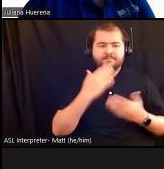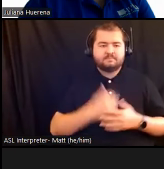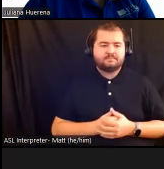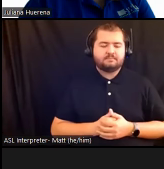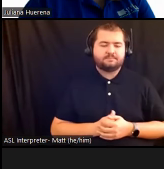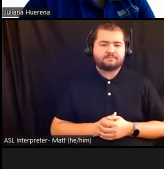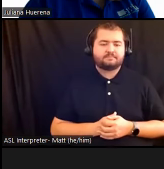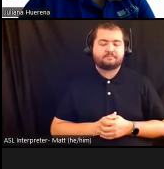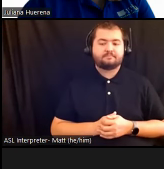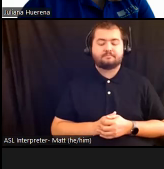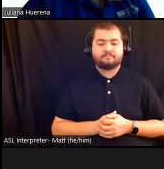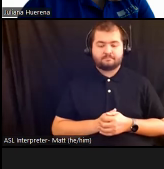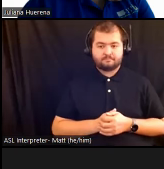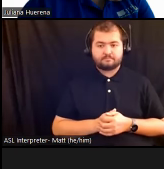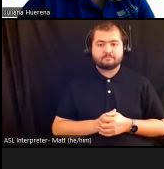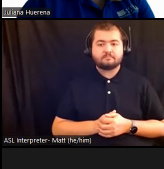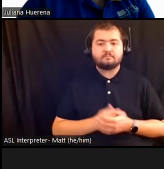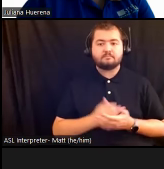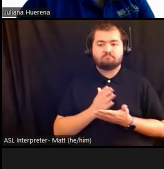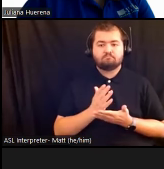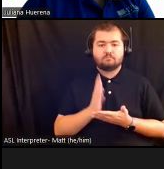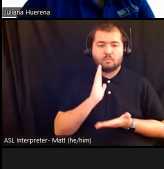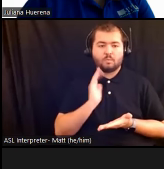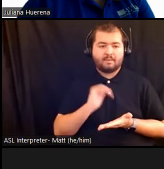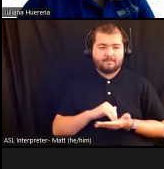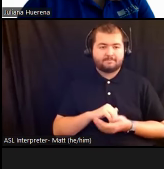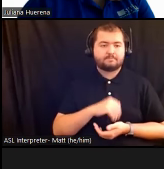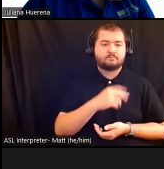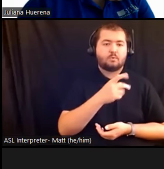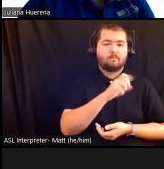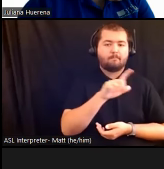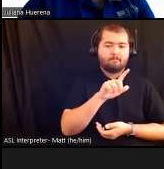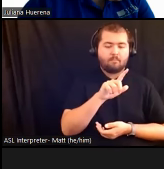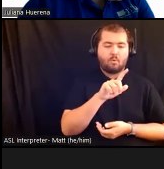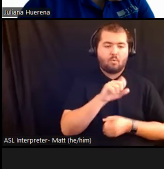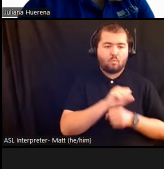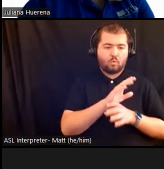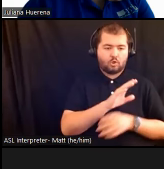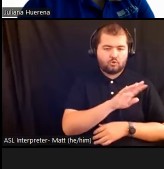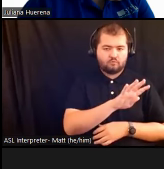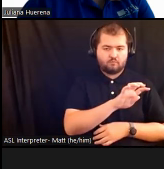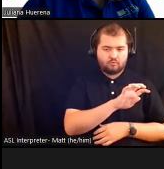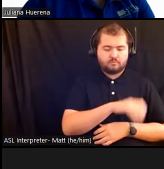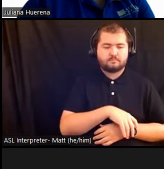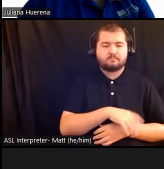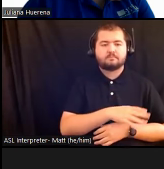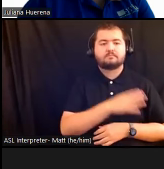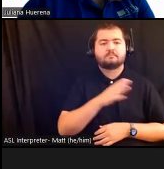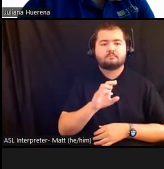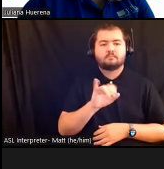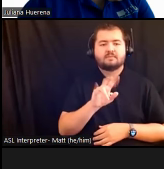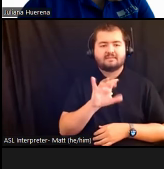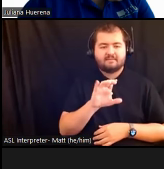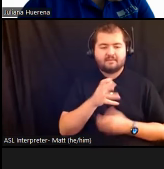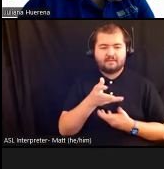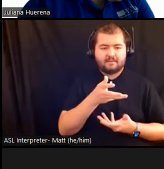right, guys, so I'm gonna go over this again. We got poll workers, we got 400 left. Civic engagement, we still